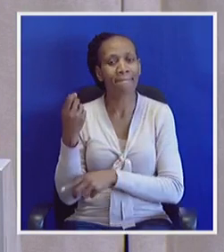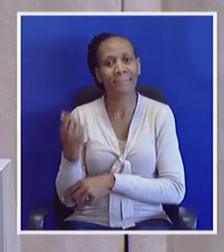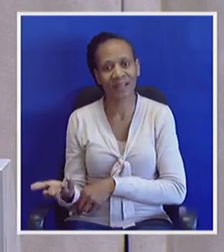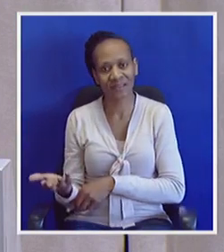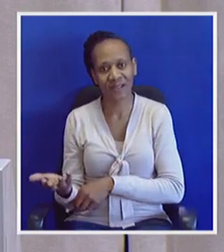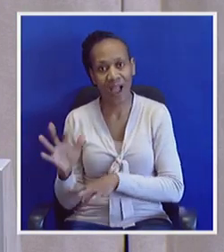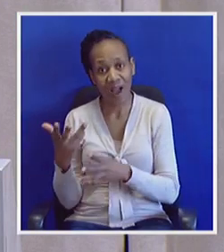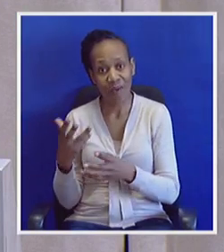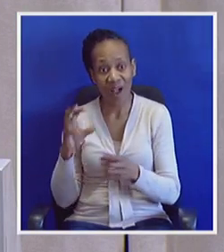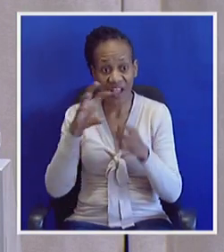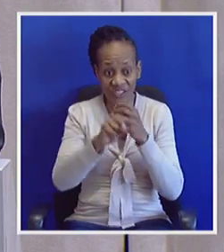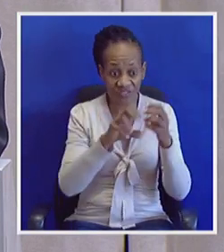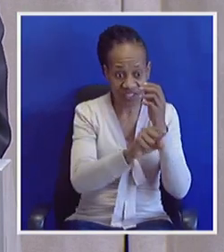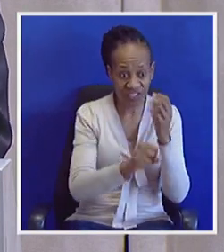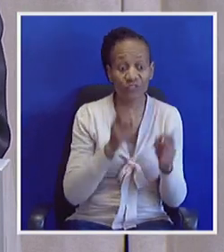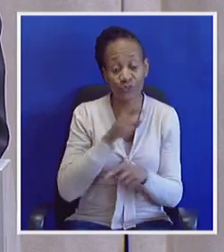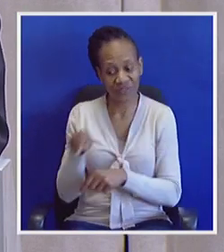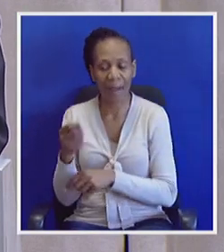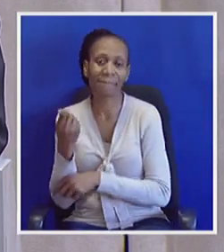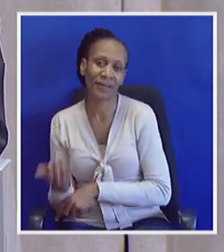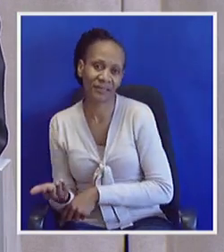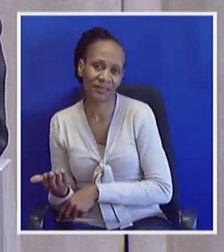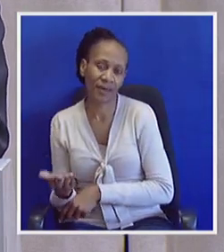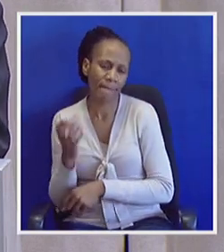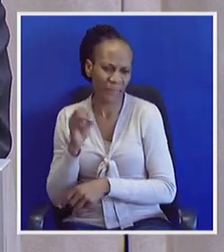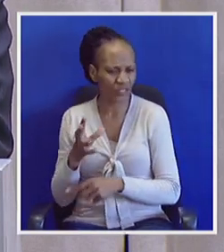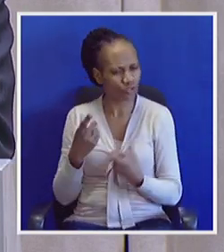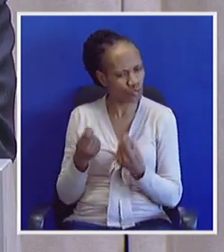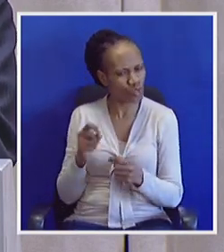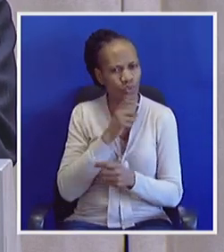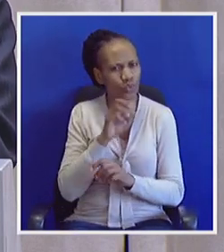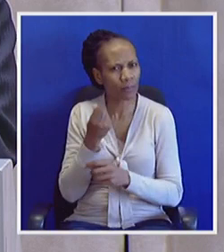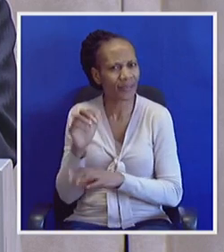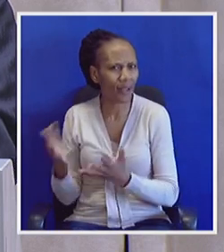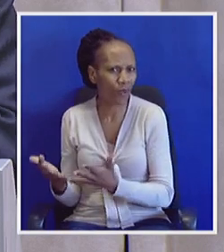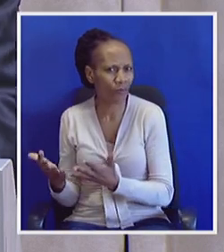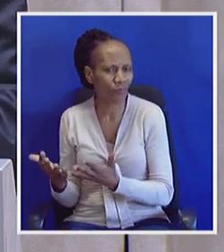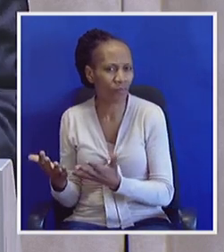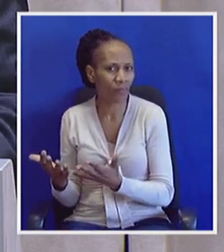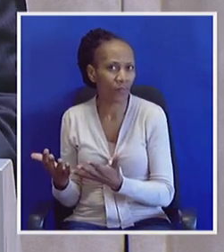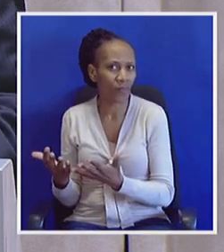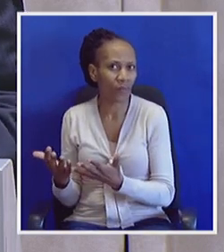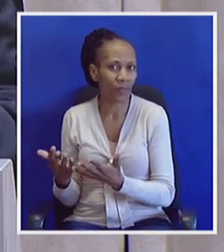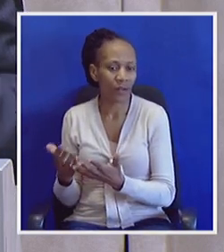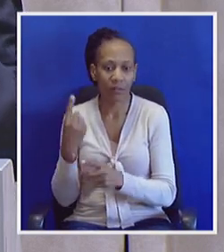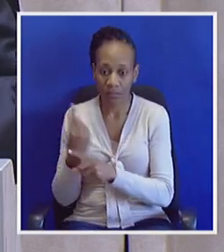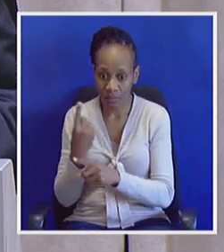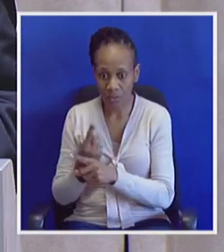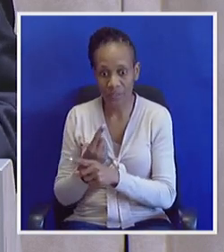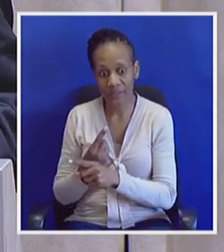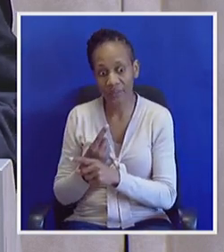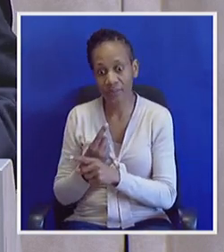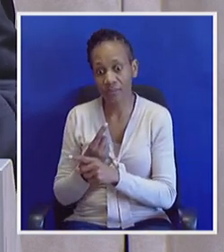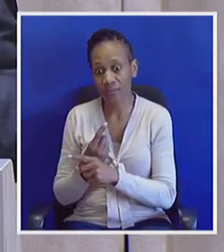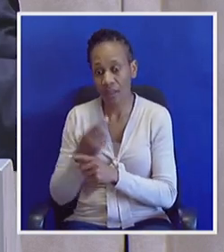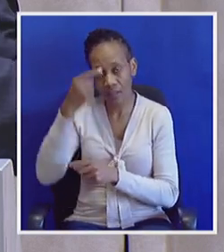our objectives, but we must do it on terms that are more favorable to our country and our